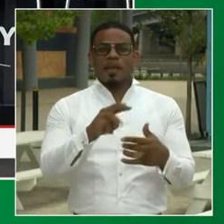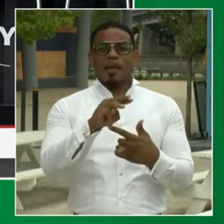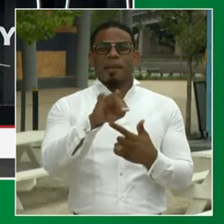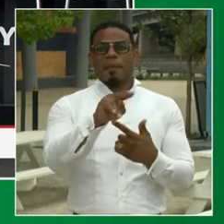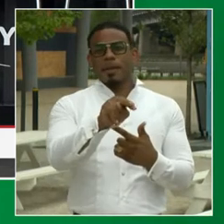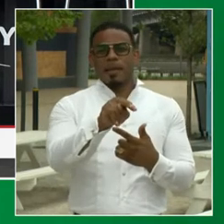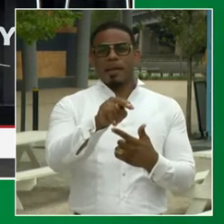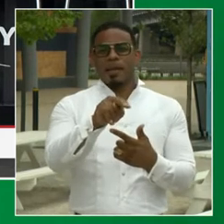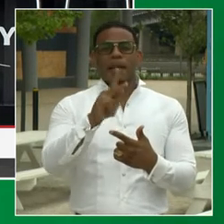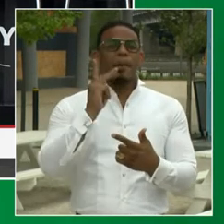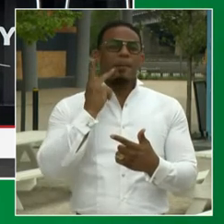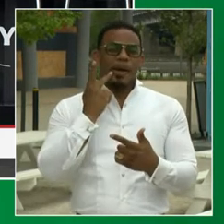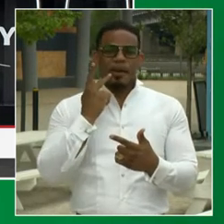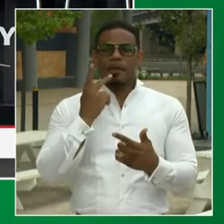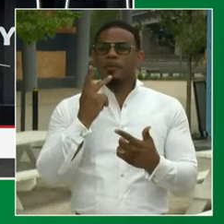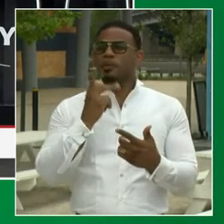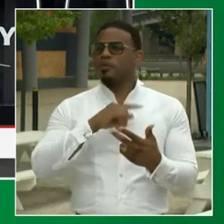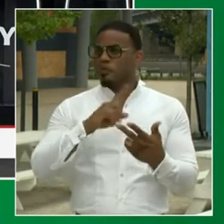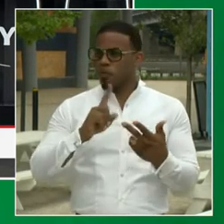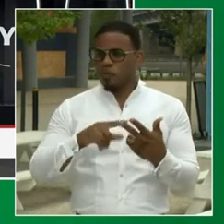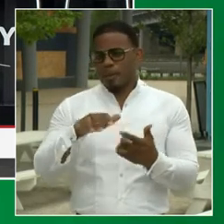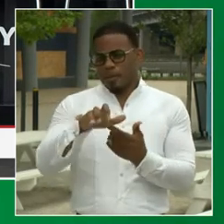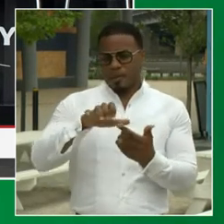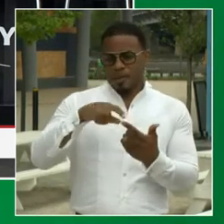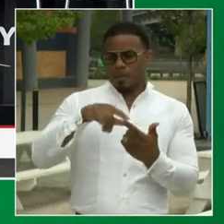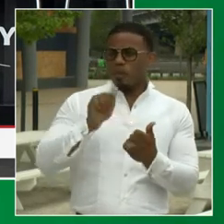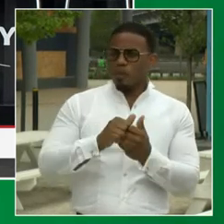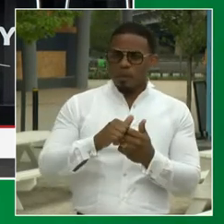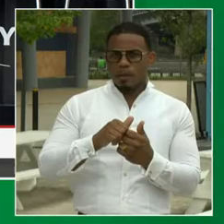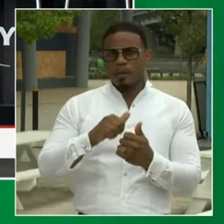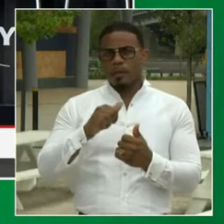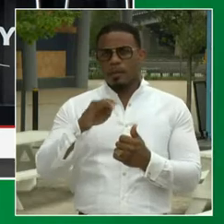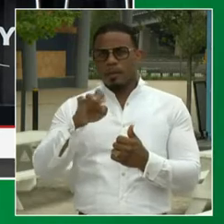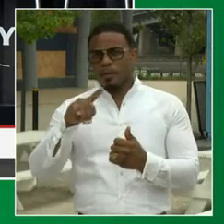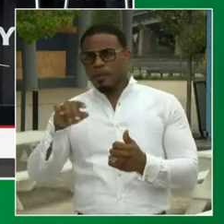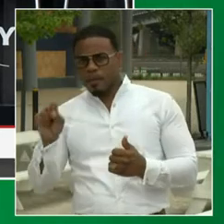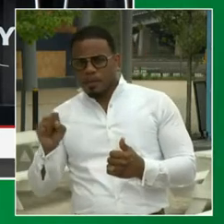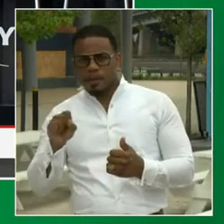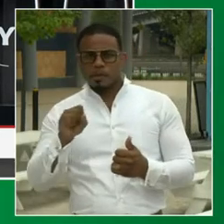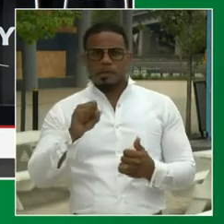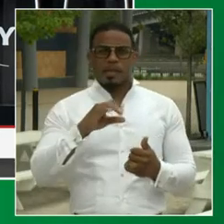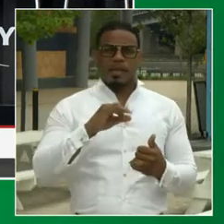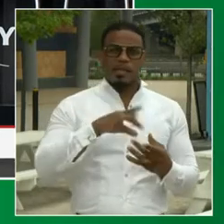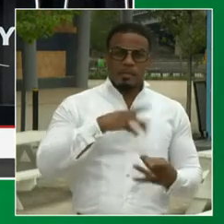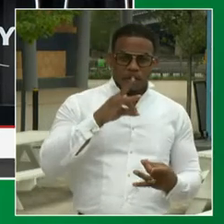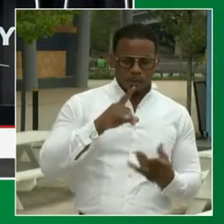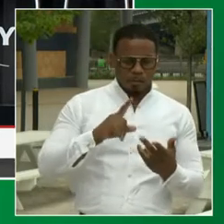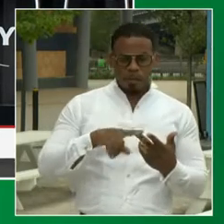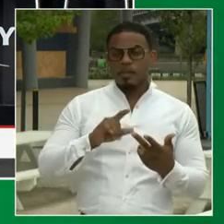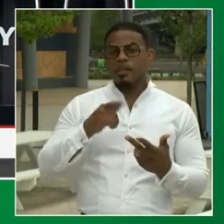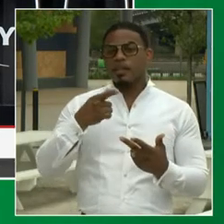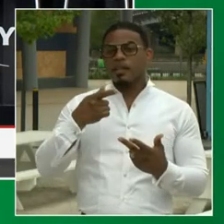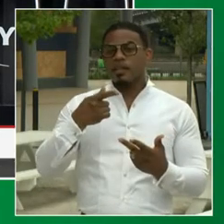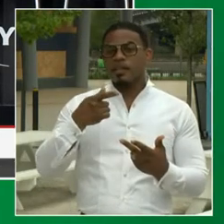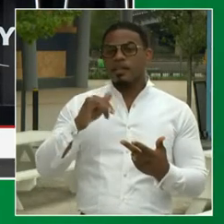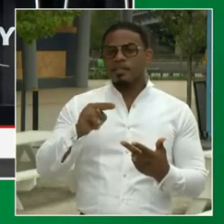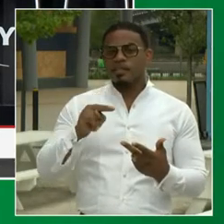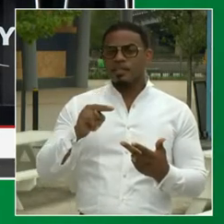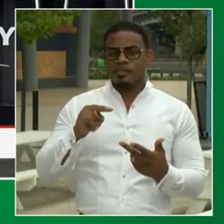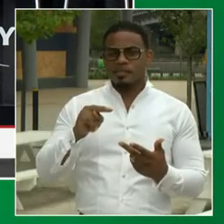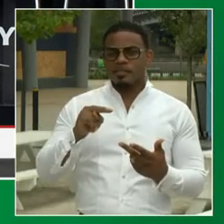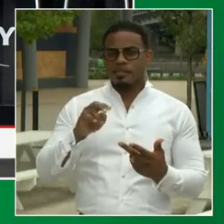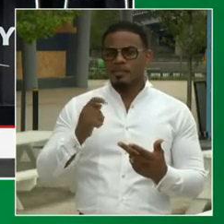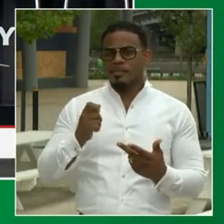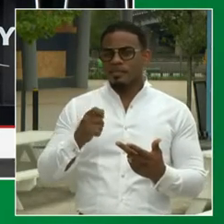pineapple, pear, beets, and we mix it with Beam Suntory spirits. This one is gin. So it gets you a little